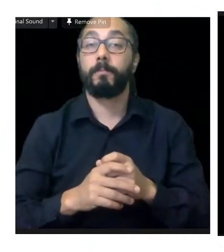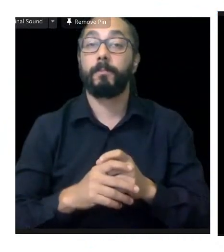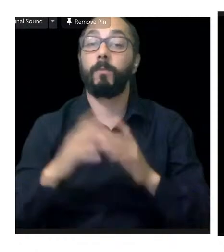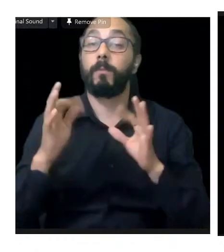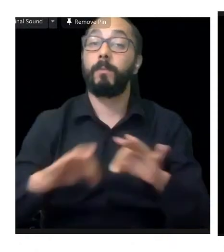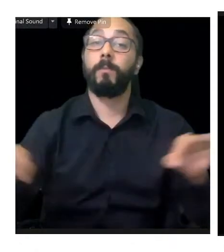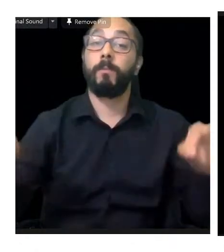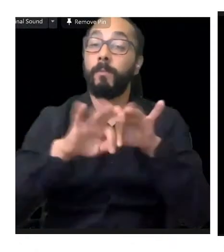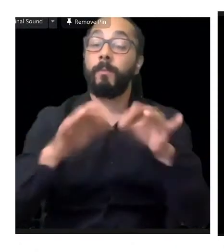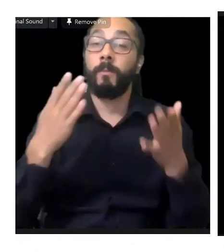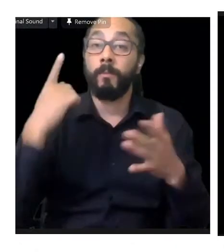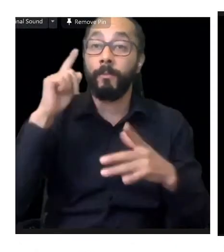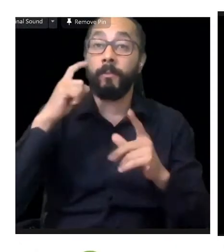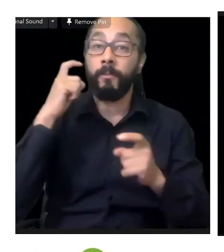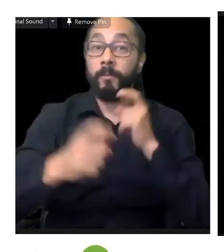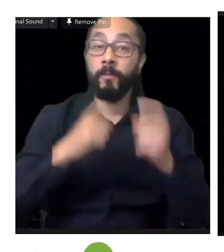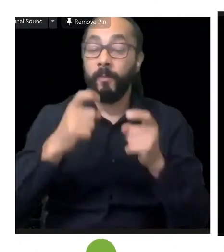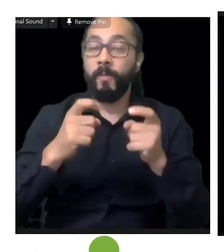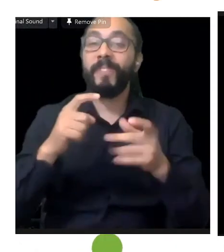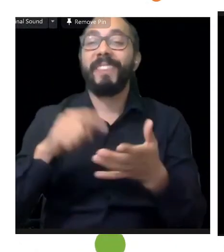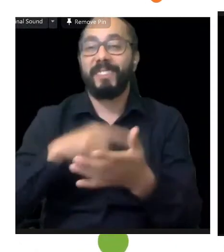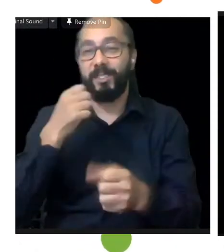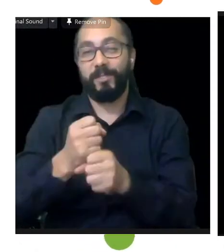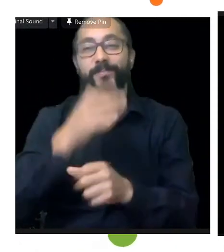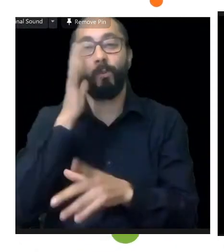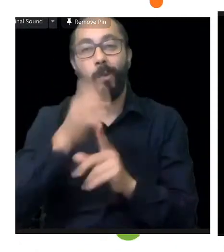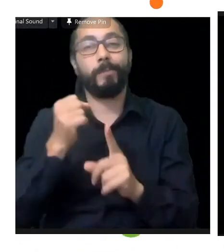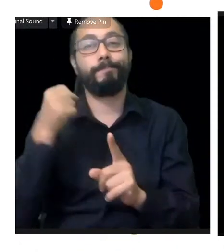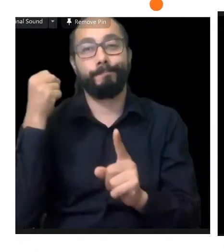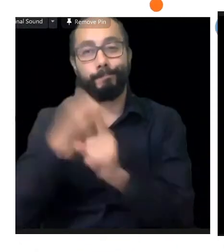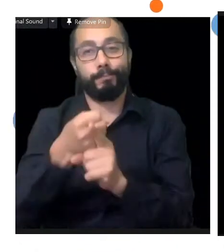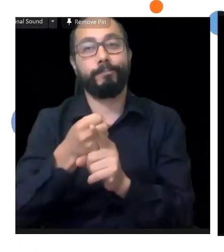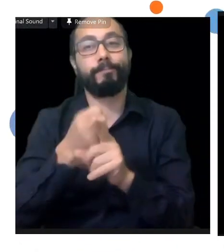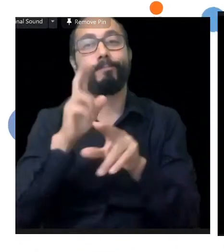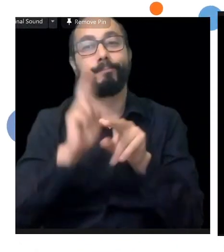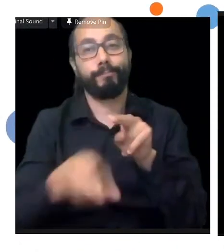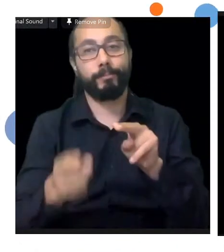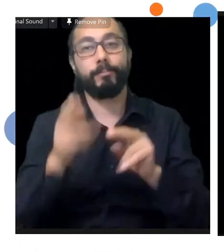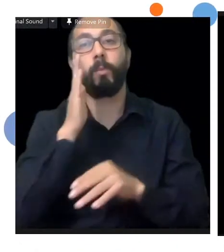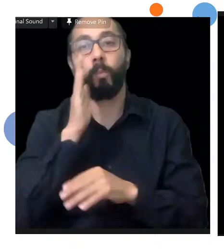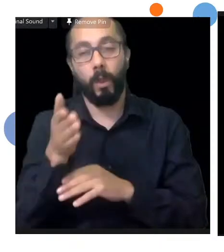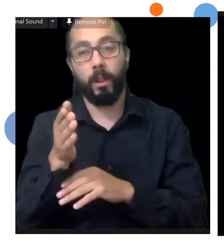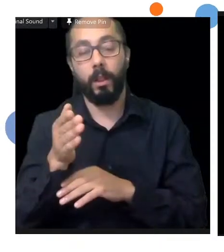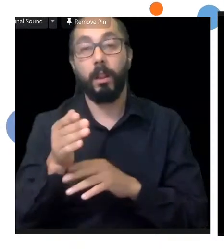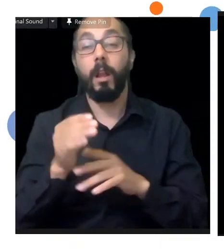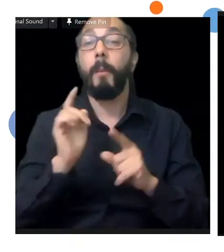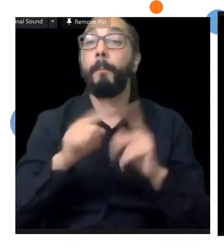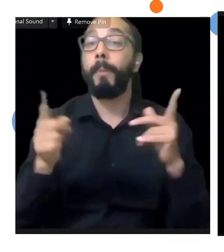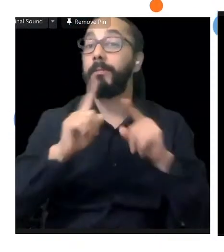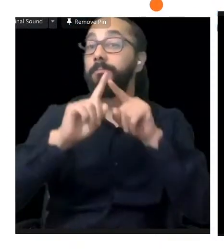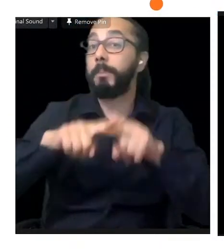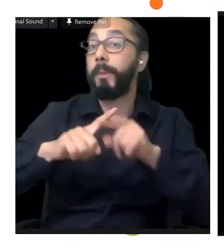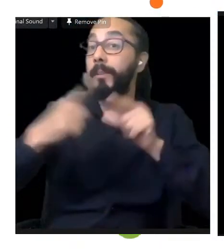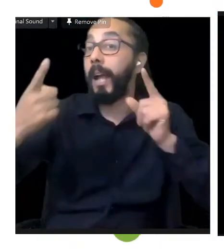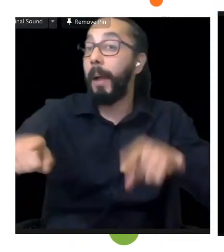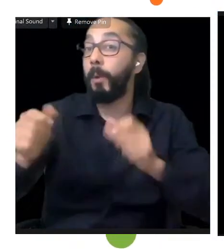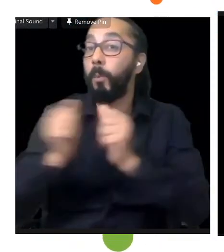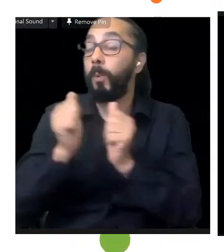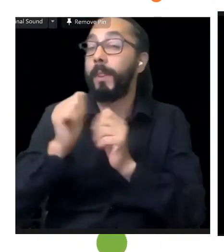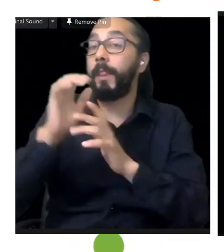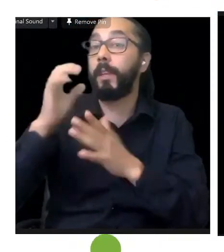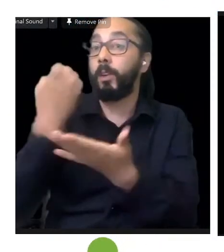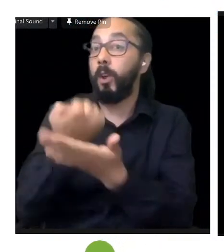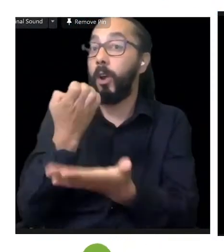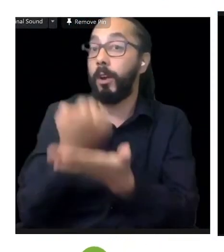will be a hit this year, and we all know that, but there is an opportunity potentially depending on the environment, the economic environment and the environment related